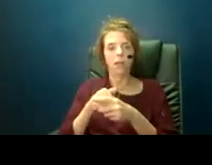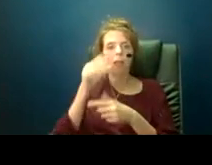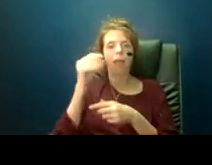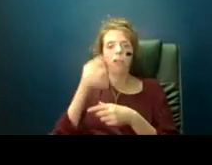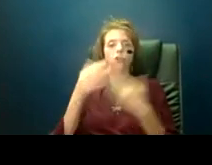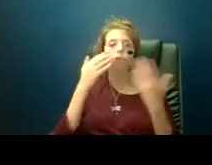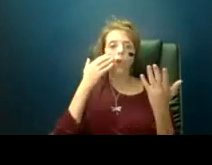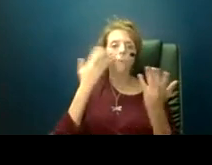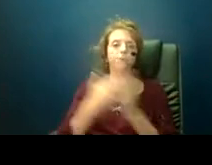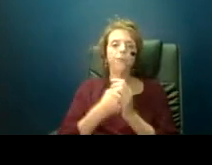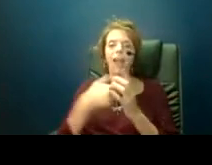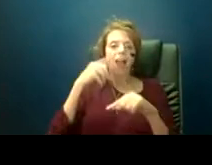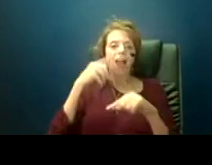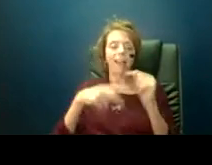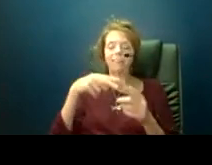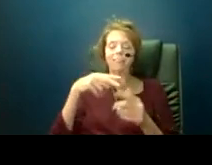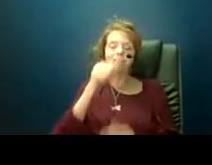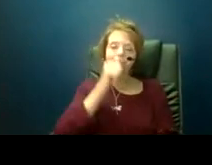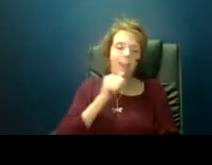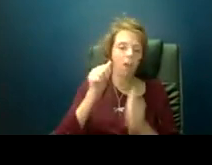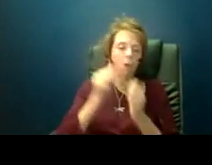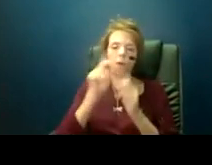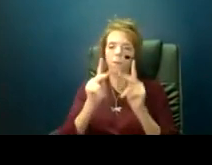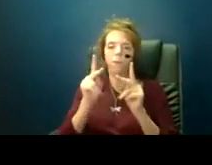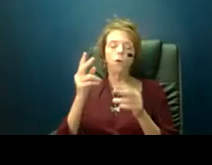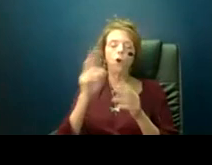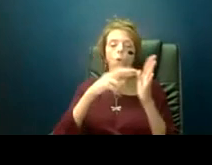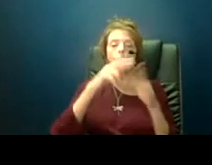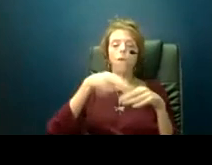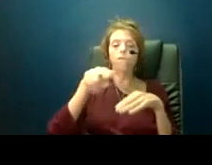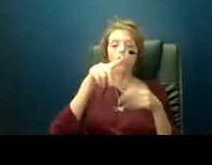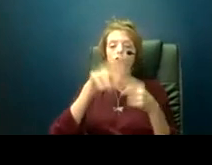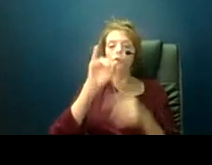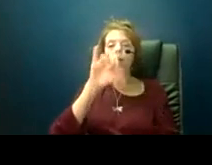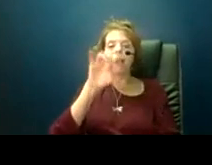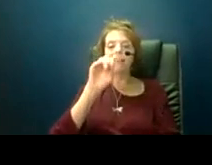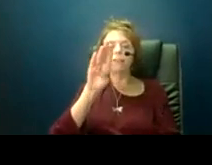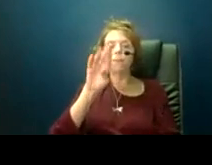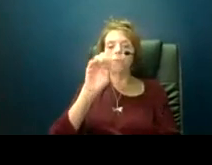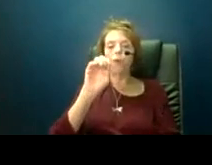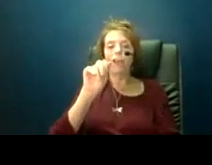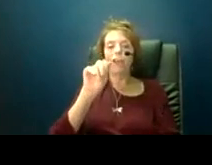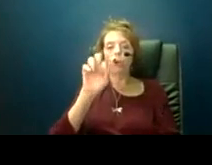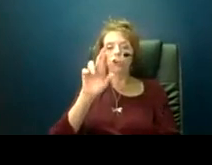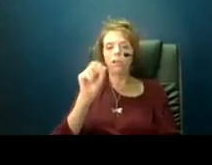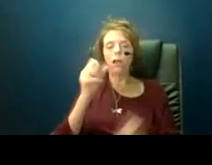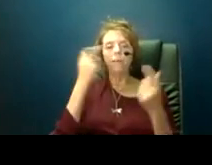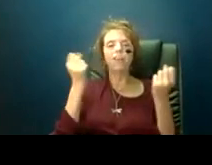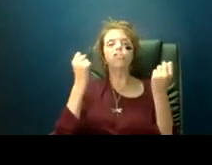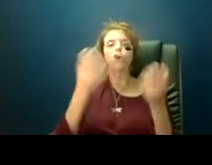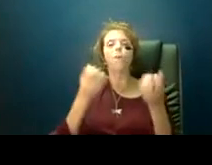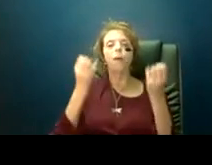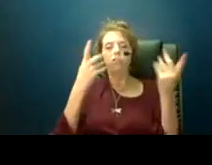know, I can't stand when people use those, like, refer to those as icebreakers, because so much is going on.